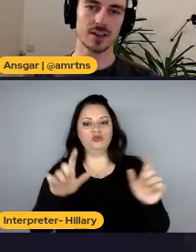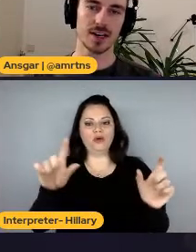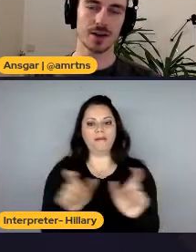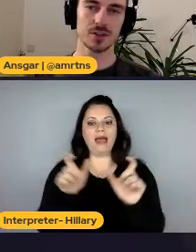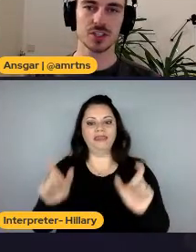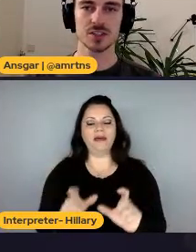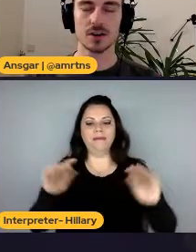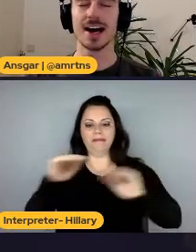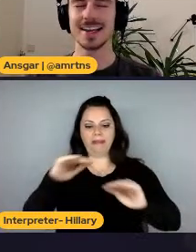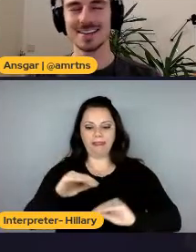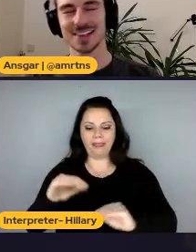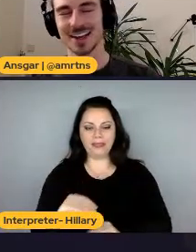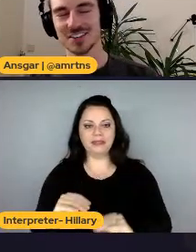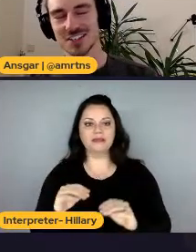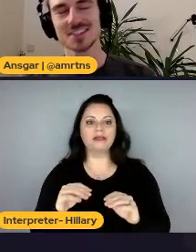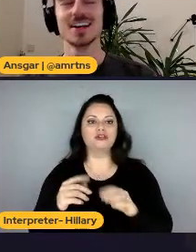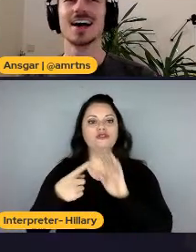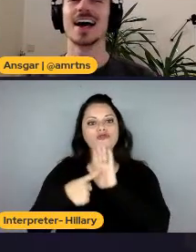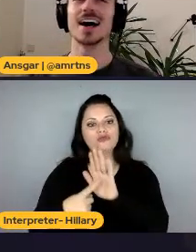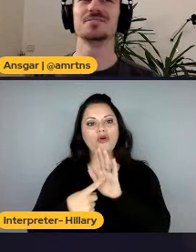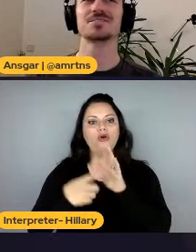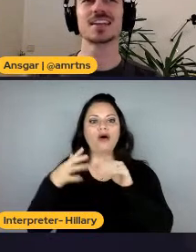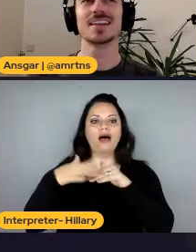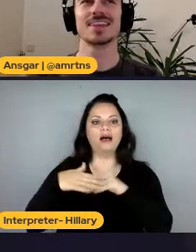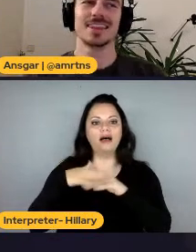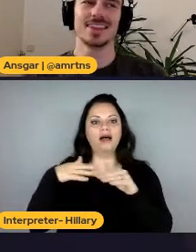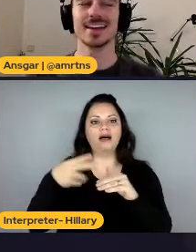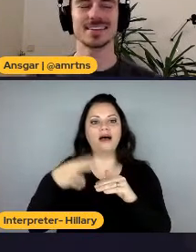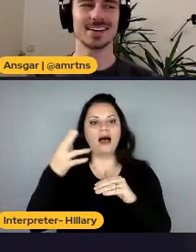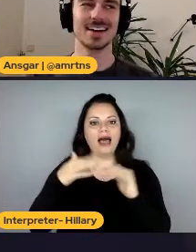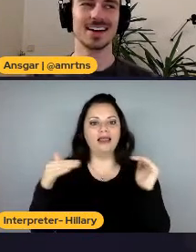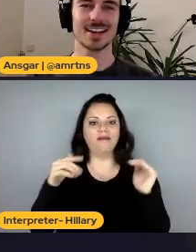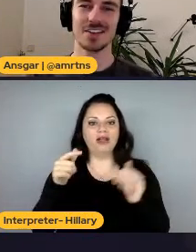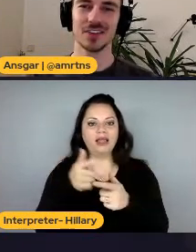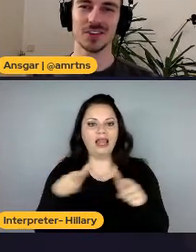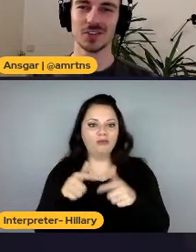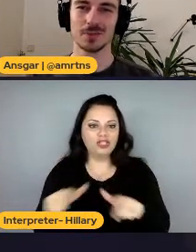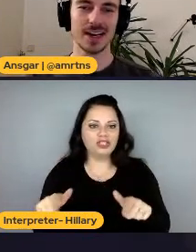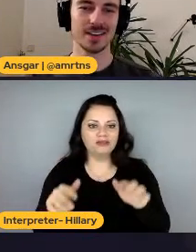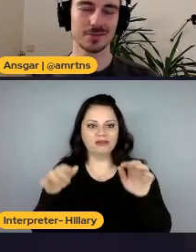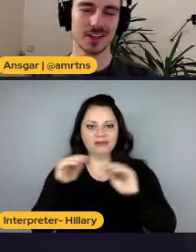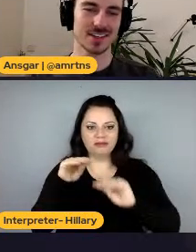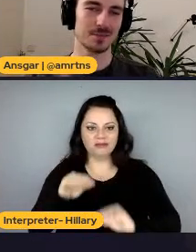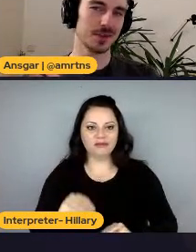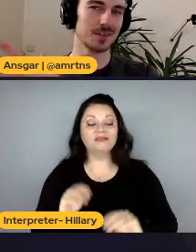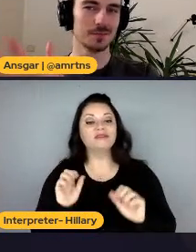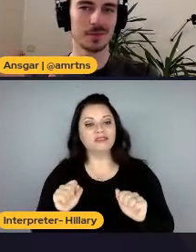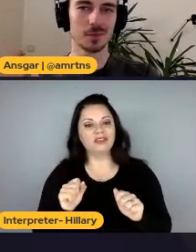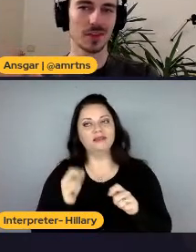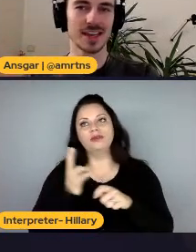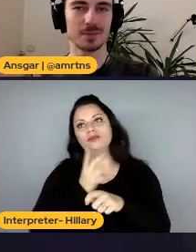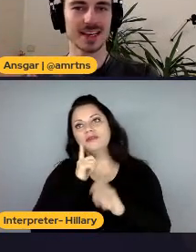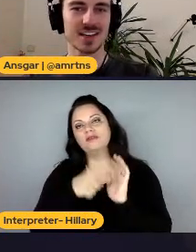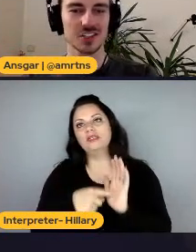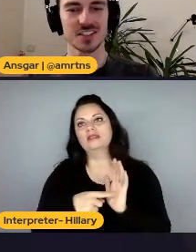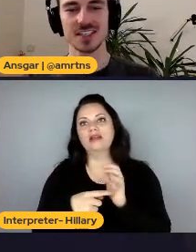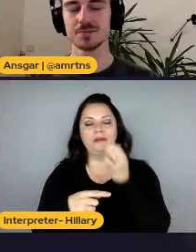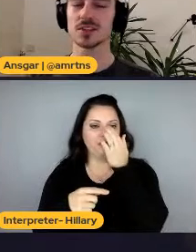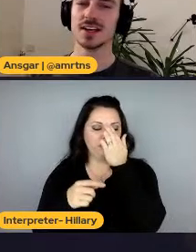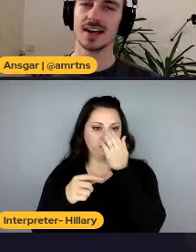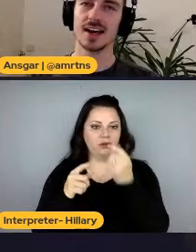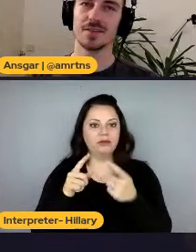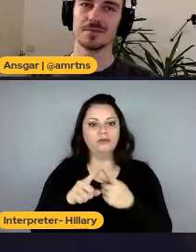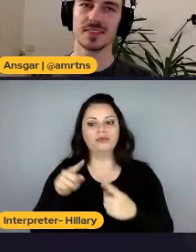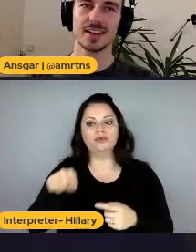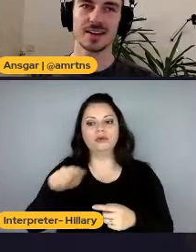higher order languages or high level languages that can be used by, for example, maybe more the application